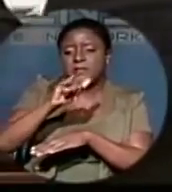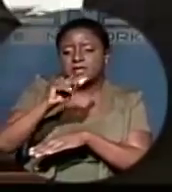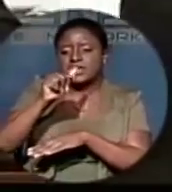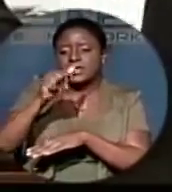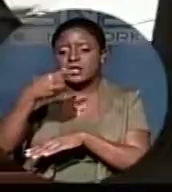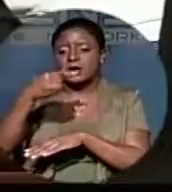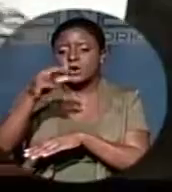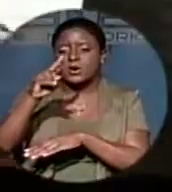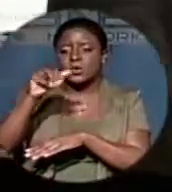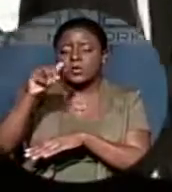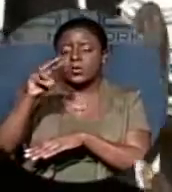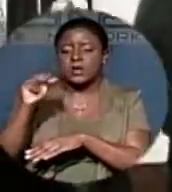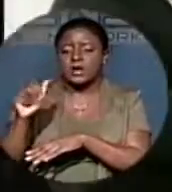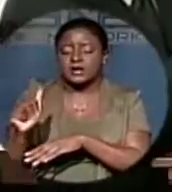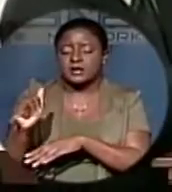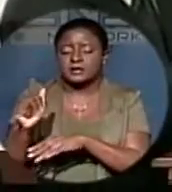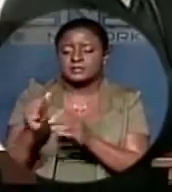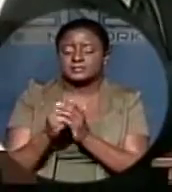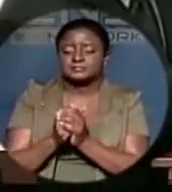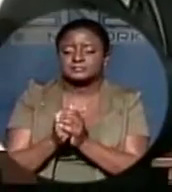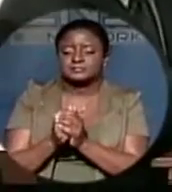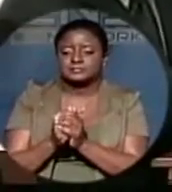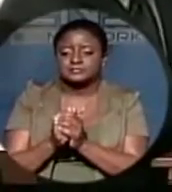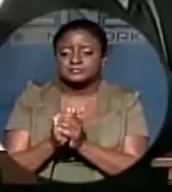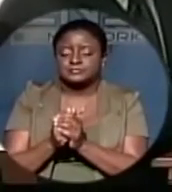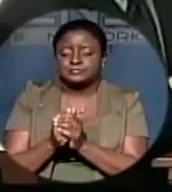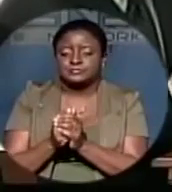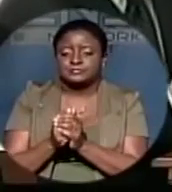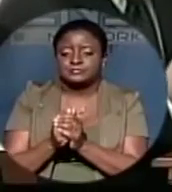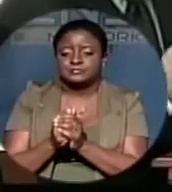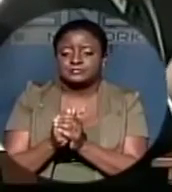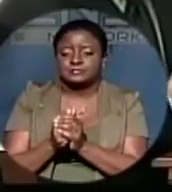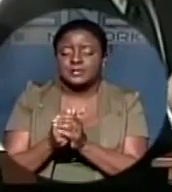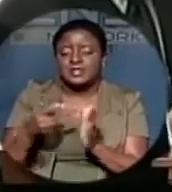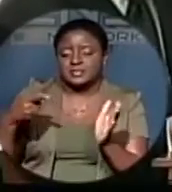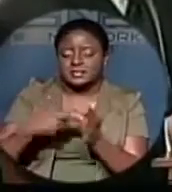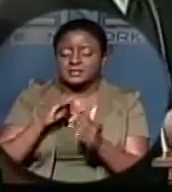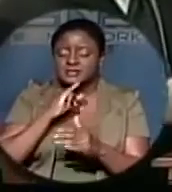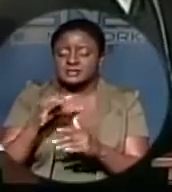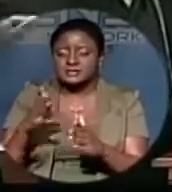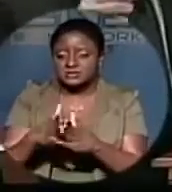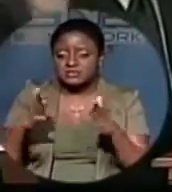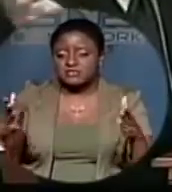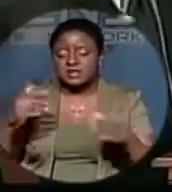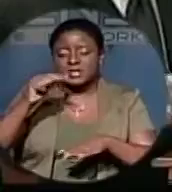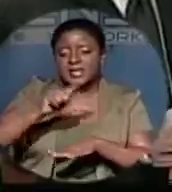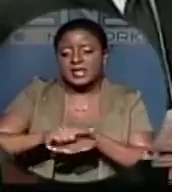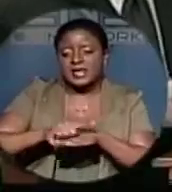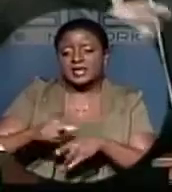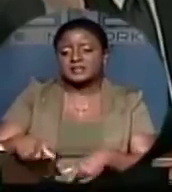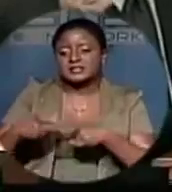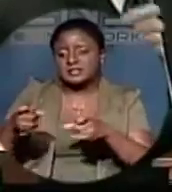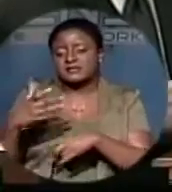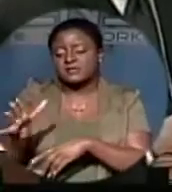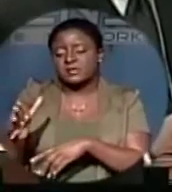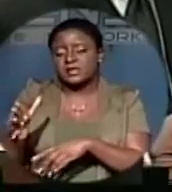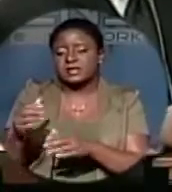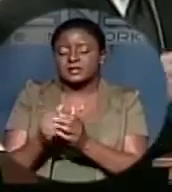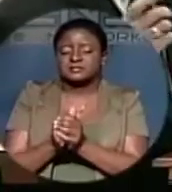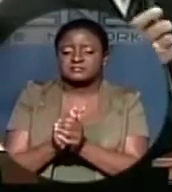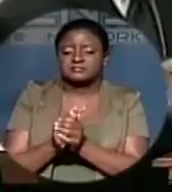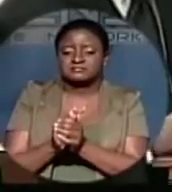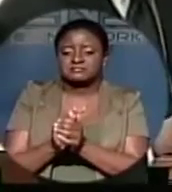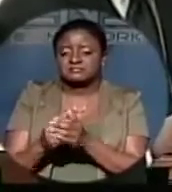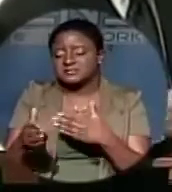being sold at less than cheap prices. This is the great land giveaway, in my opinion. And you could slice